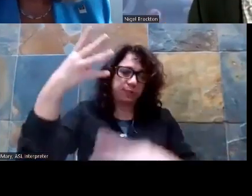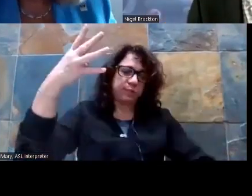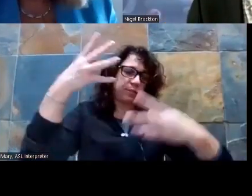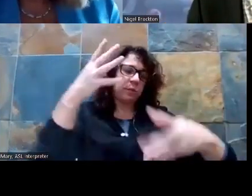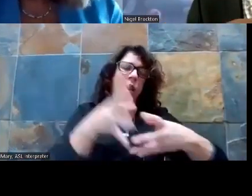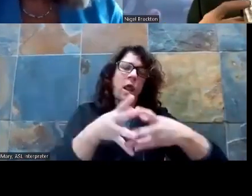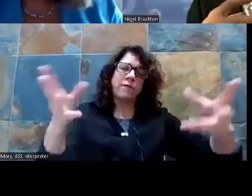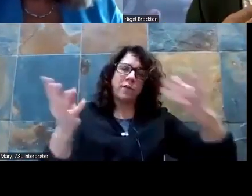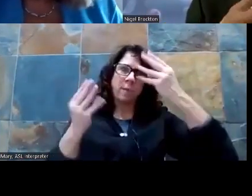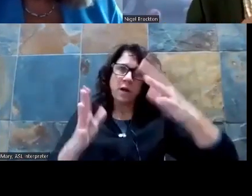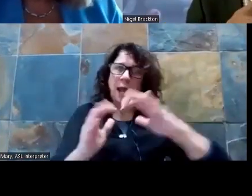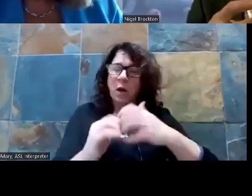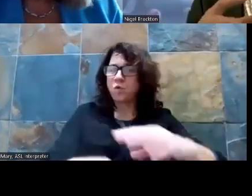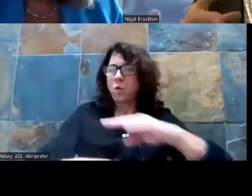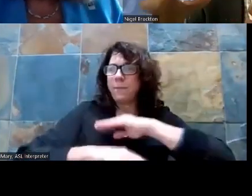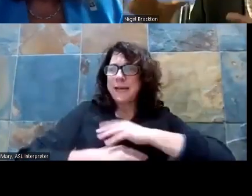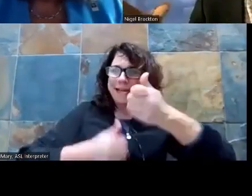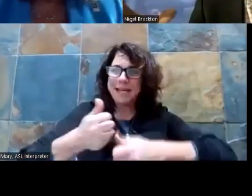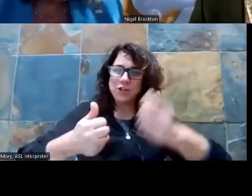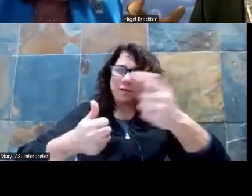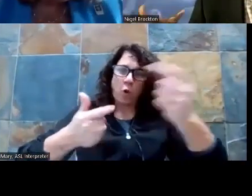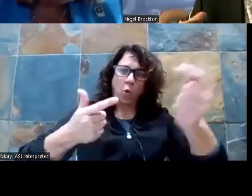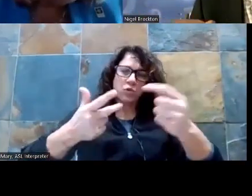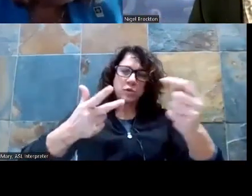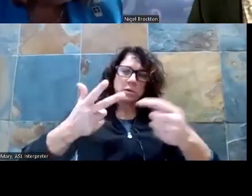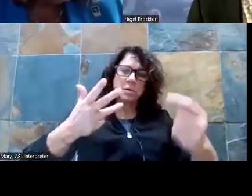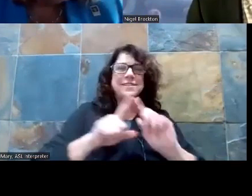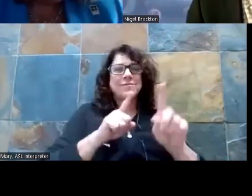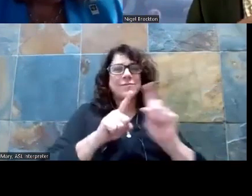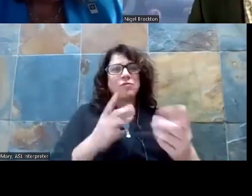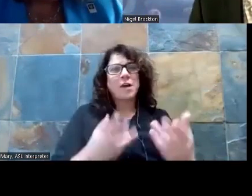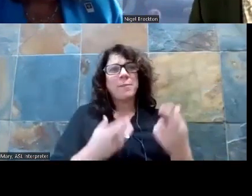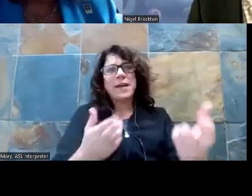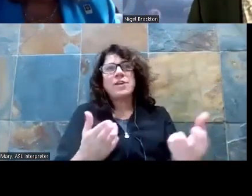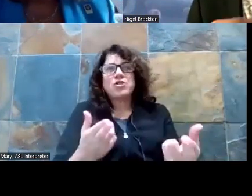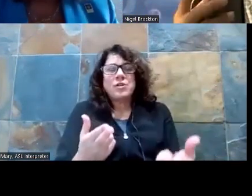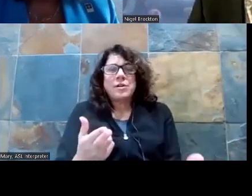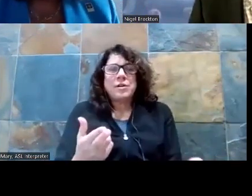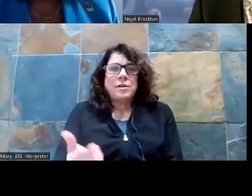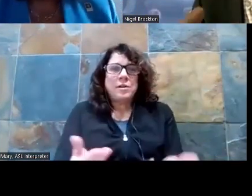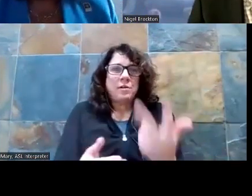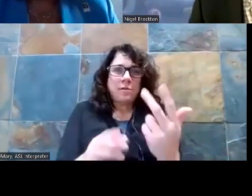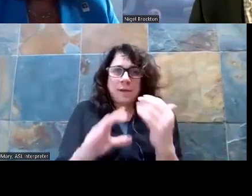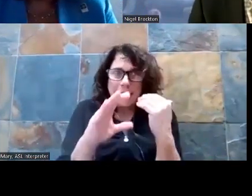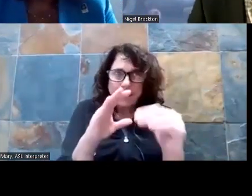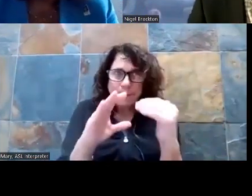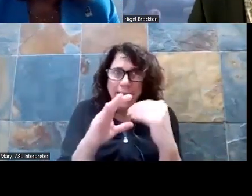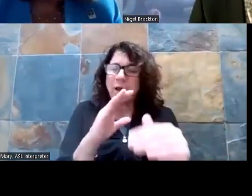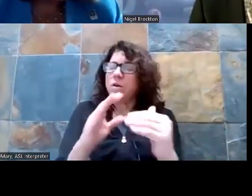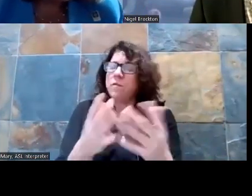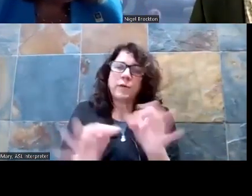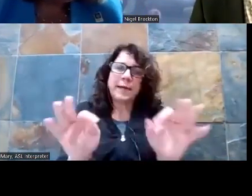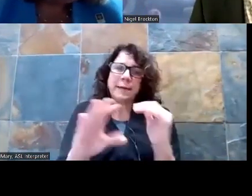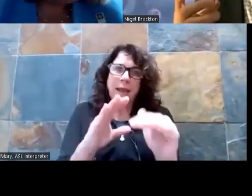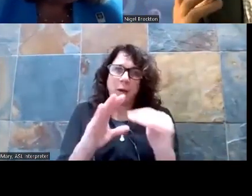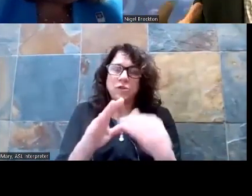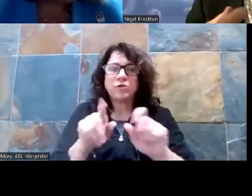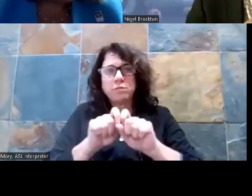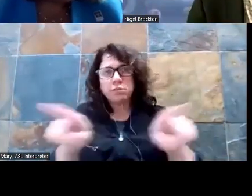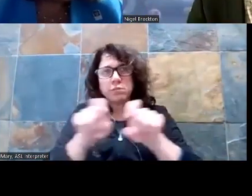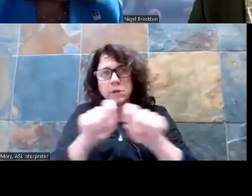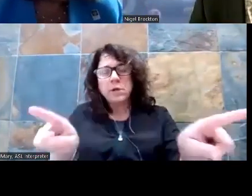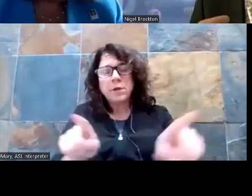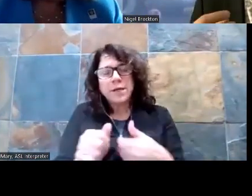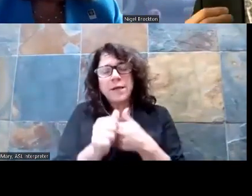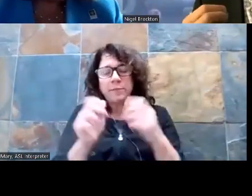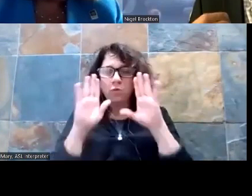information on how to meet each one of the recommendations each week. There's three emails to kind of keep you on track and motivated. So as I